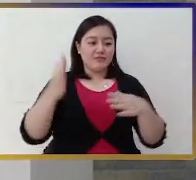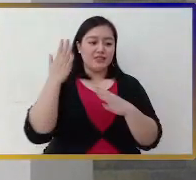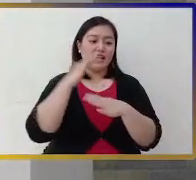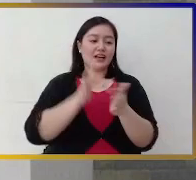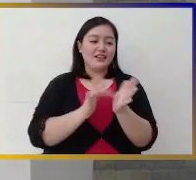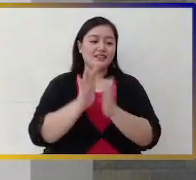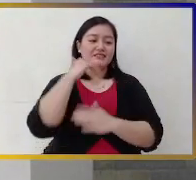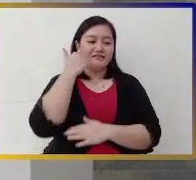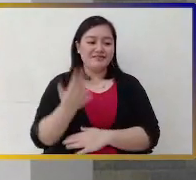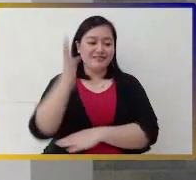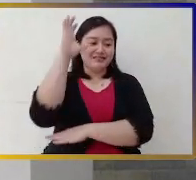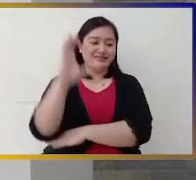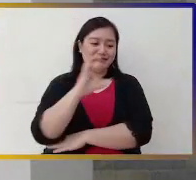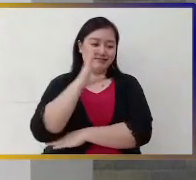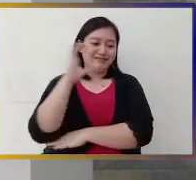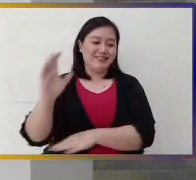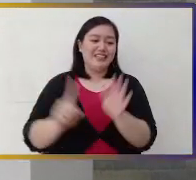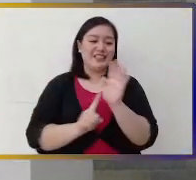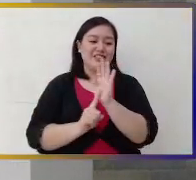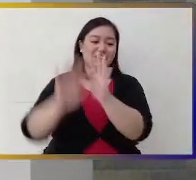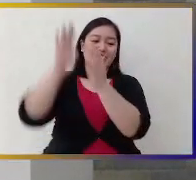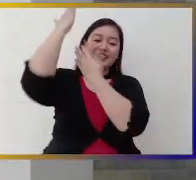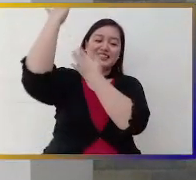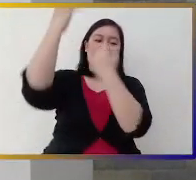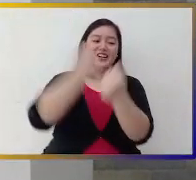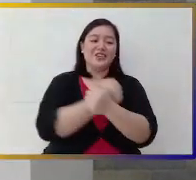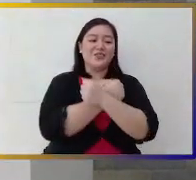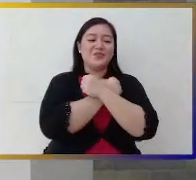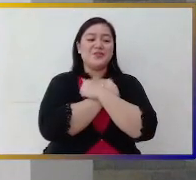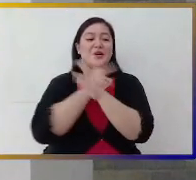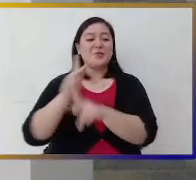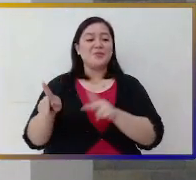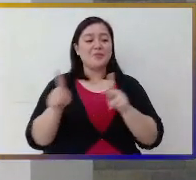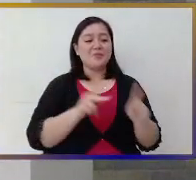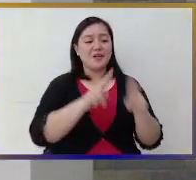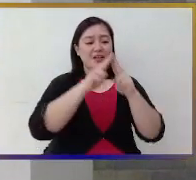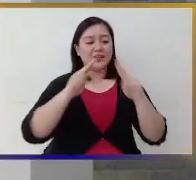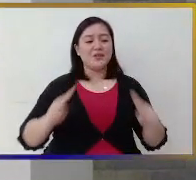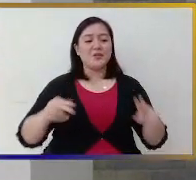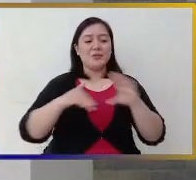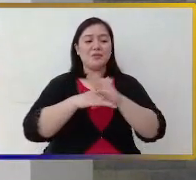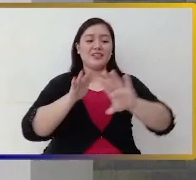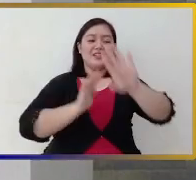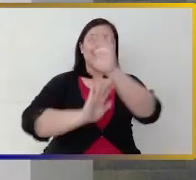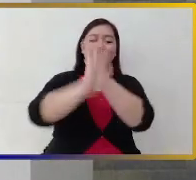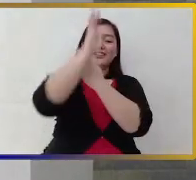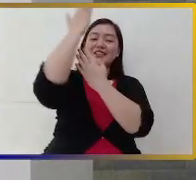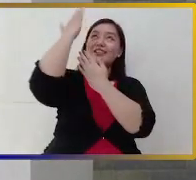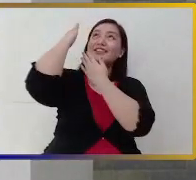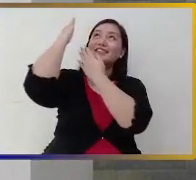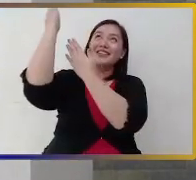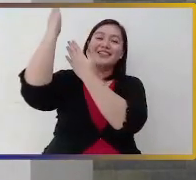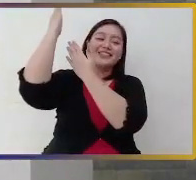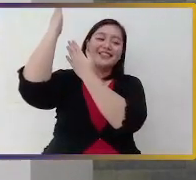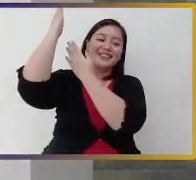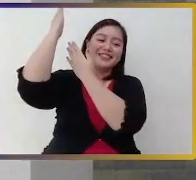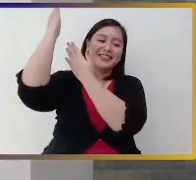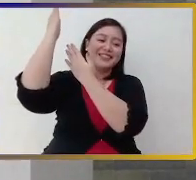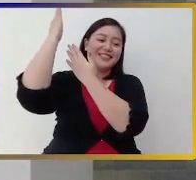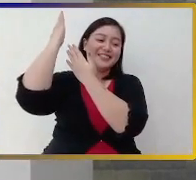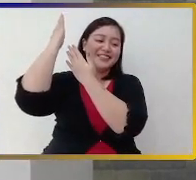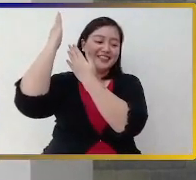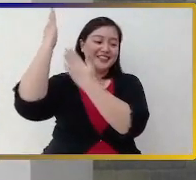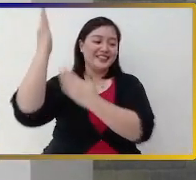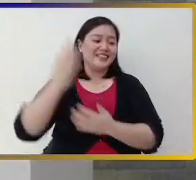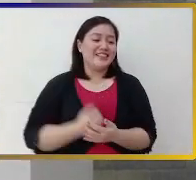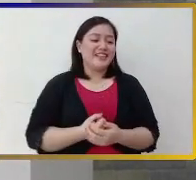Jesus died on the cross just to show me his love. He's building my home in heaven